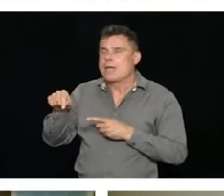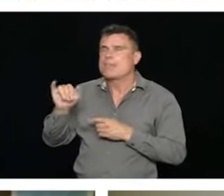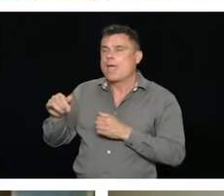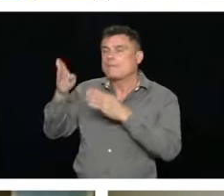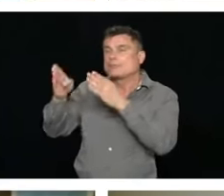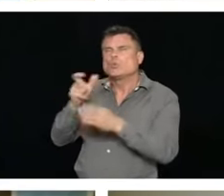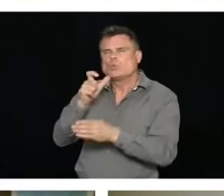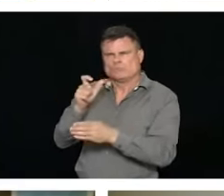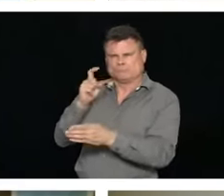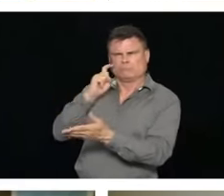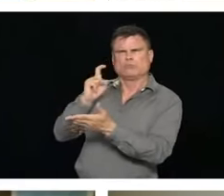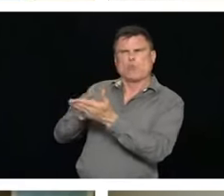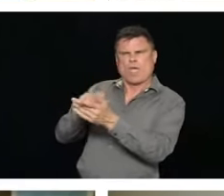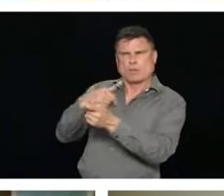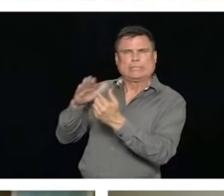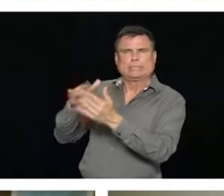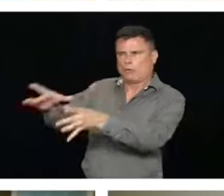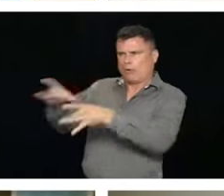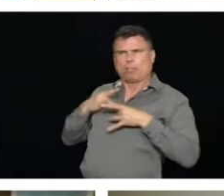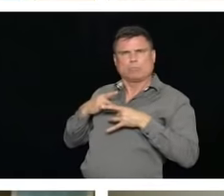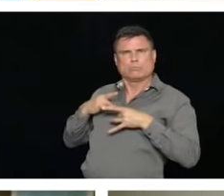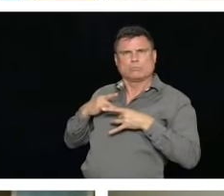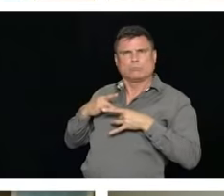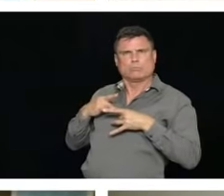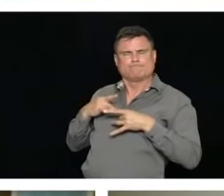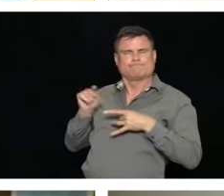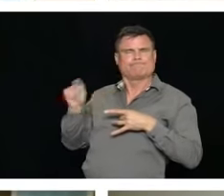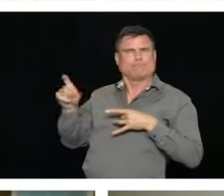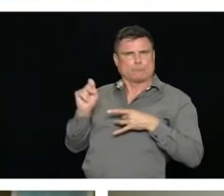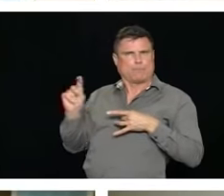teachers to stay home when they're sick.